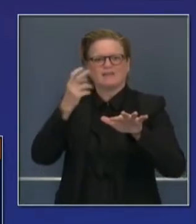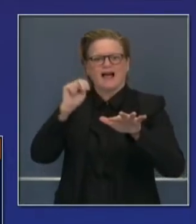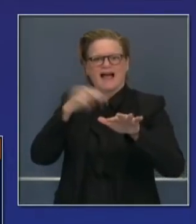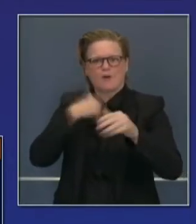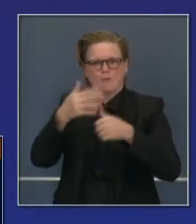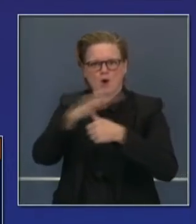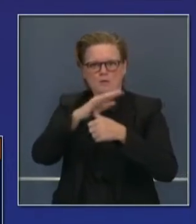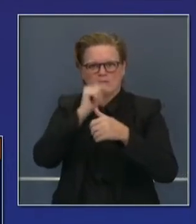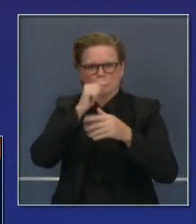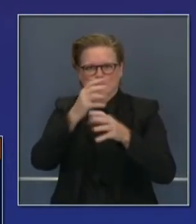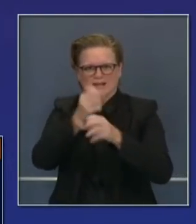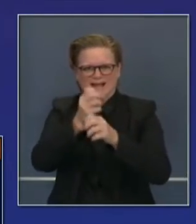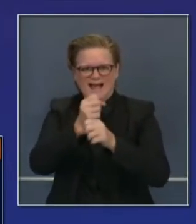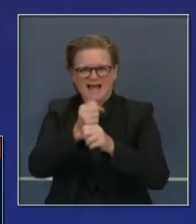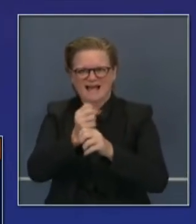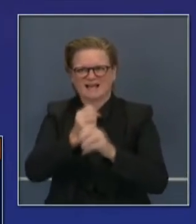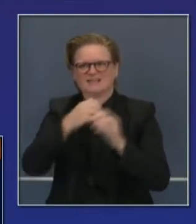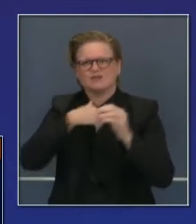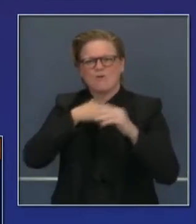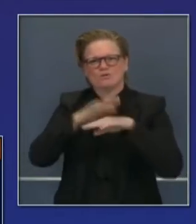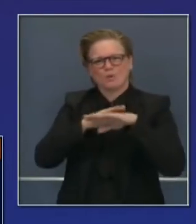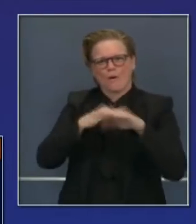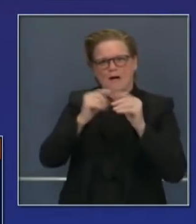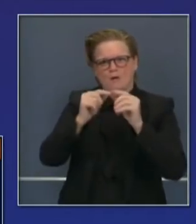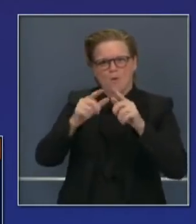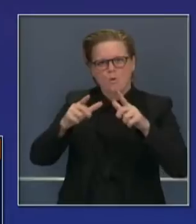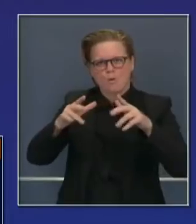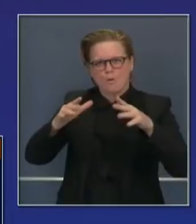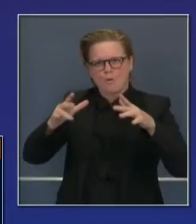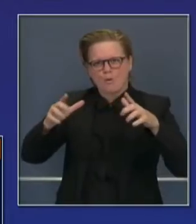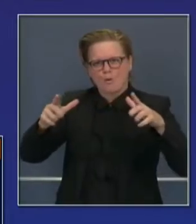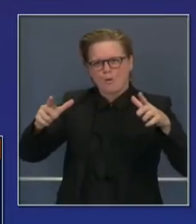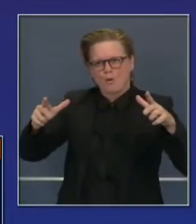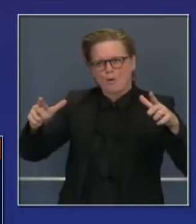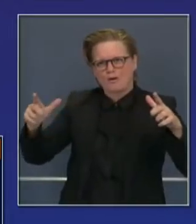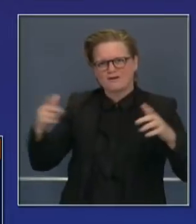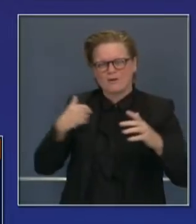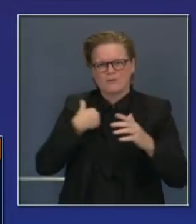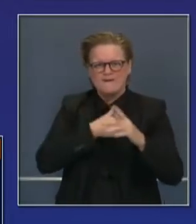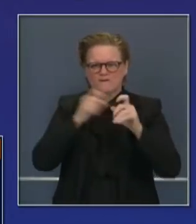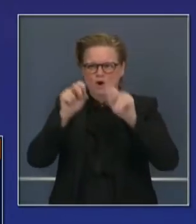plan, and it is online, and I encourage people to take a look,